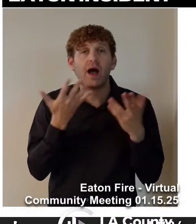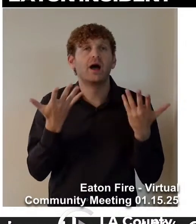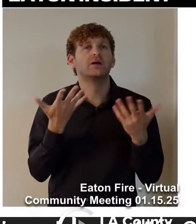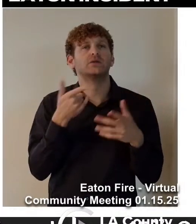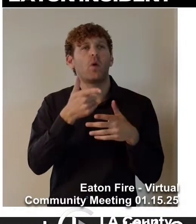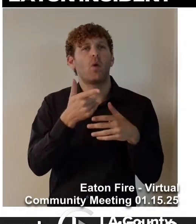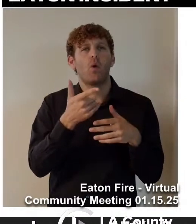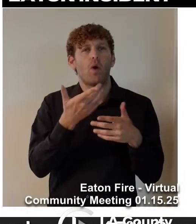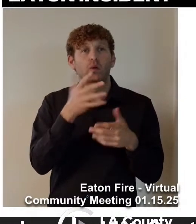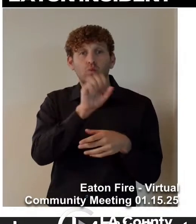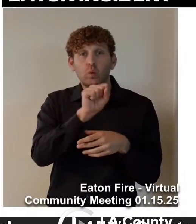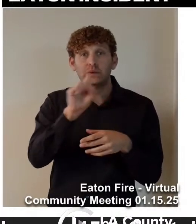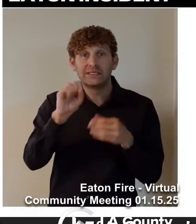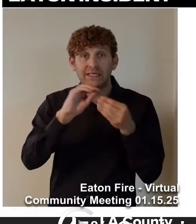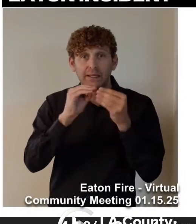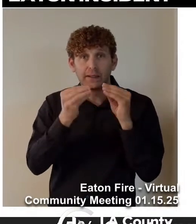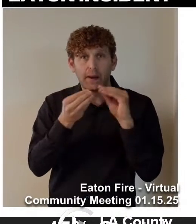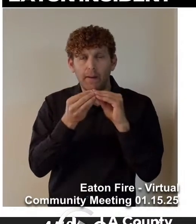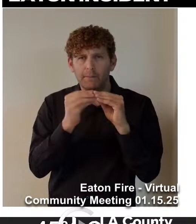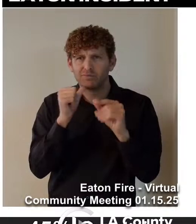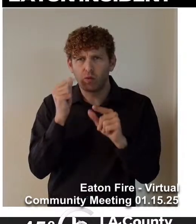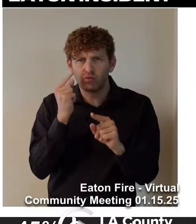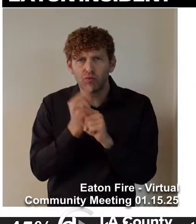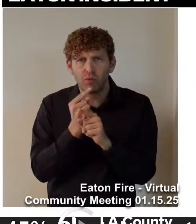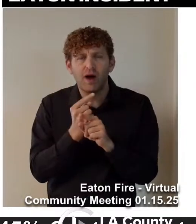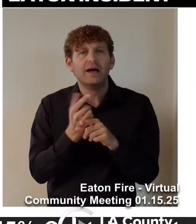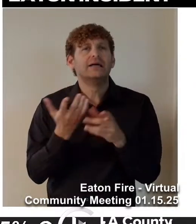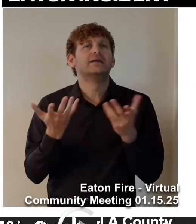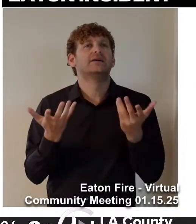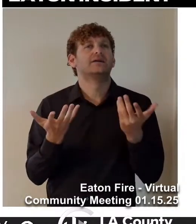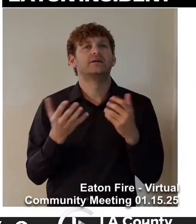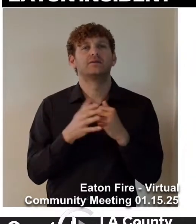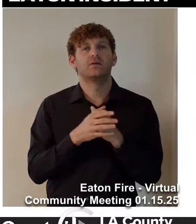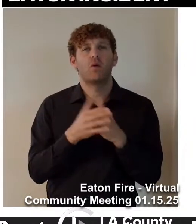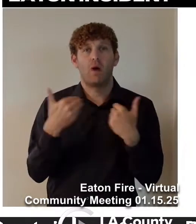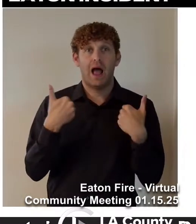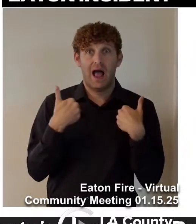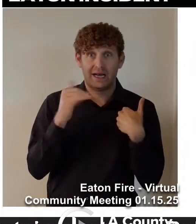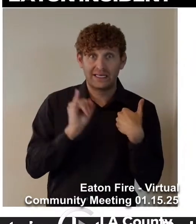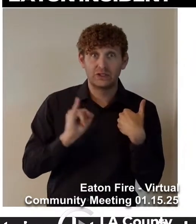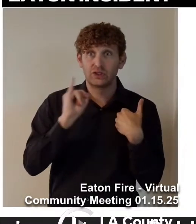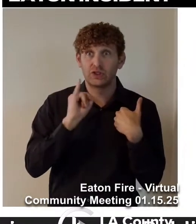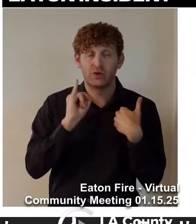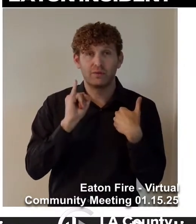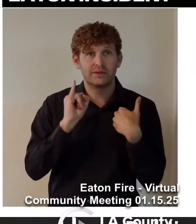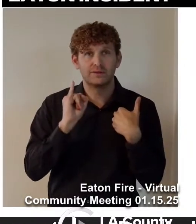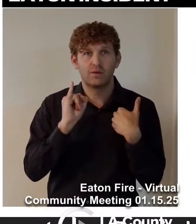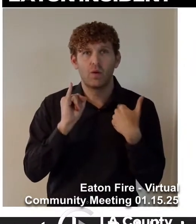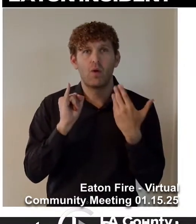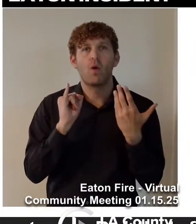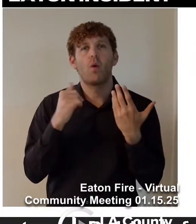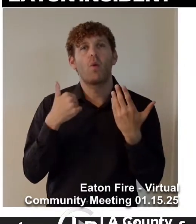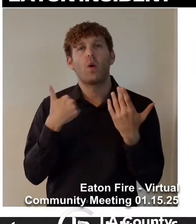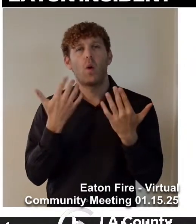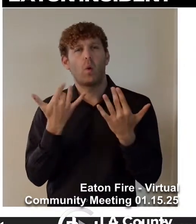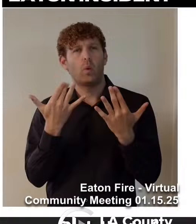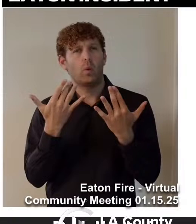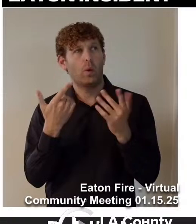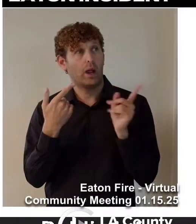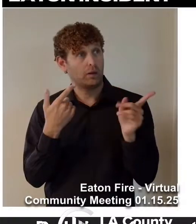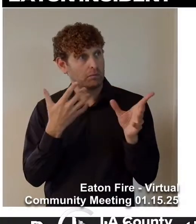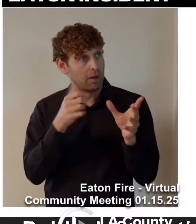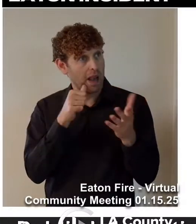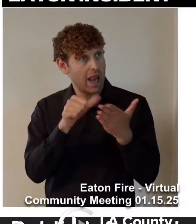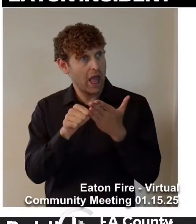social security number was entered incorrectly, or you have insurance and we are waiting to receive a letter from